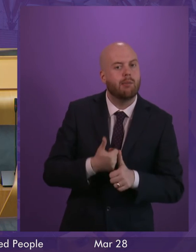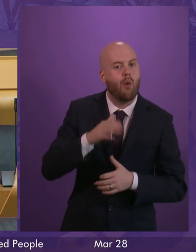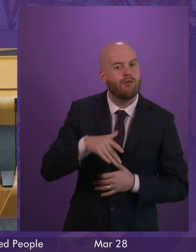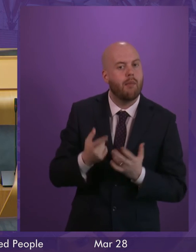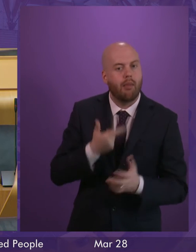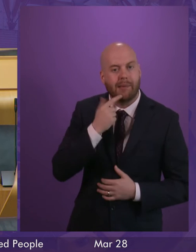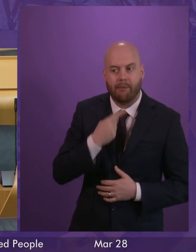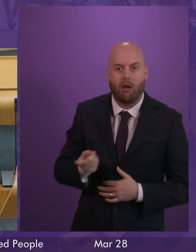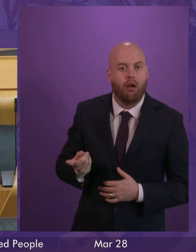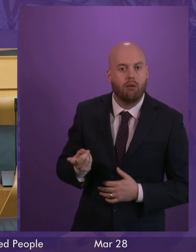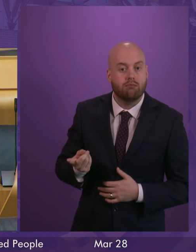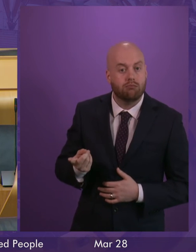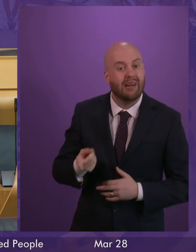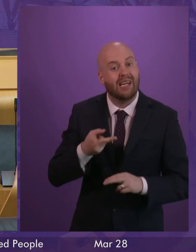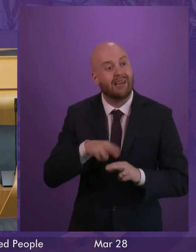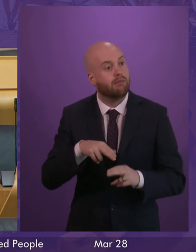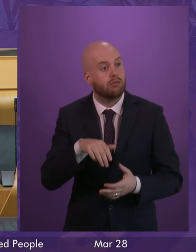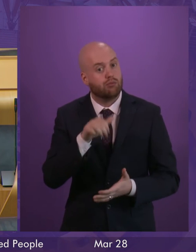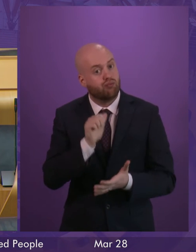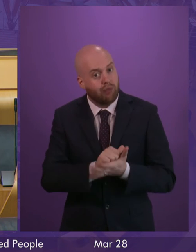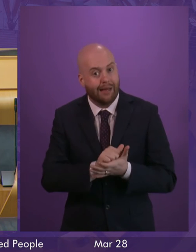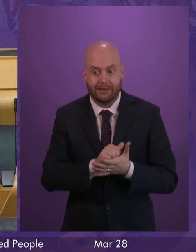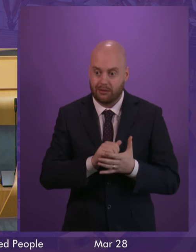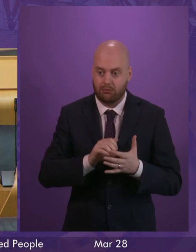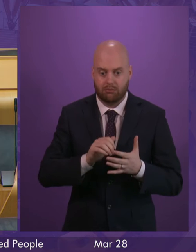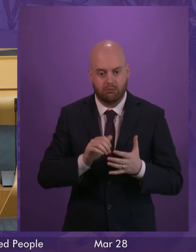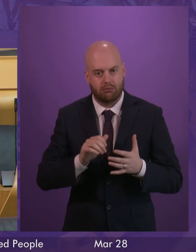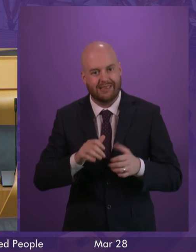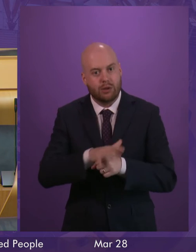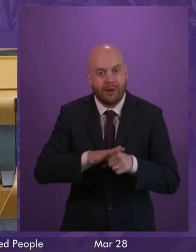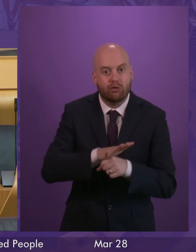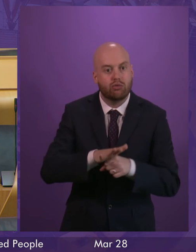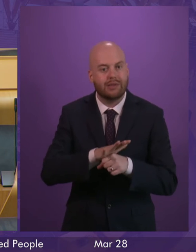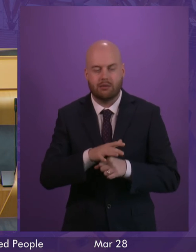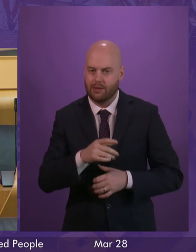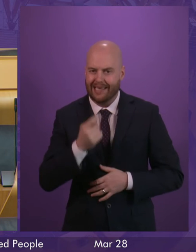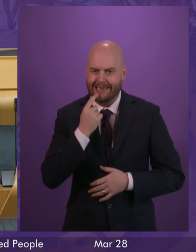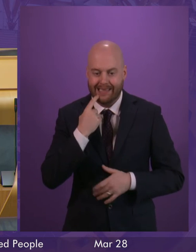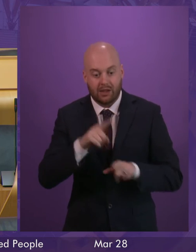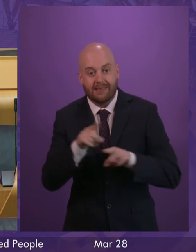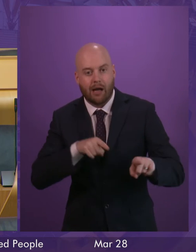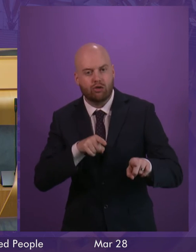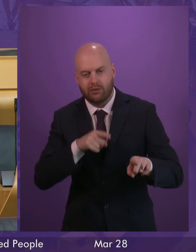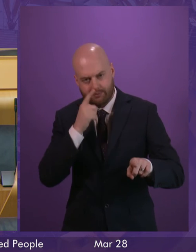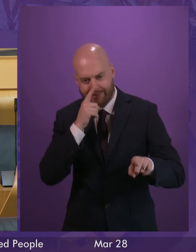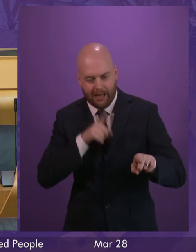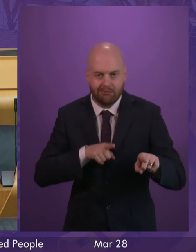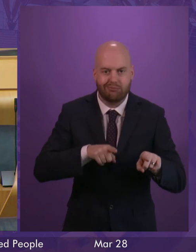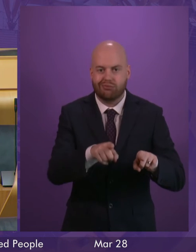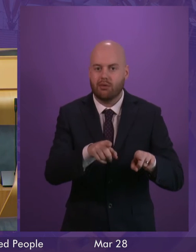the right circumstances we can mitigate shortcomings and produce abilities so that it casts disadvantage into insignificance.